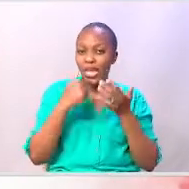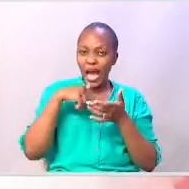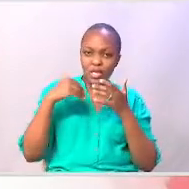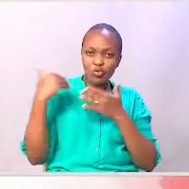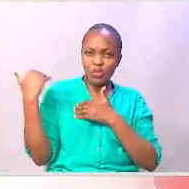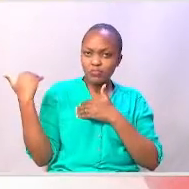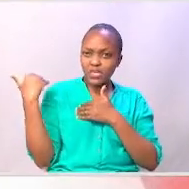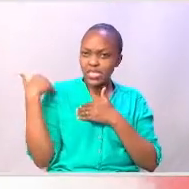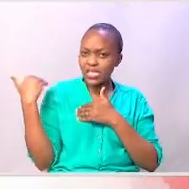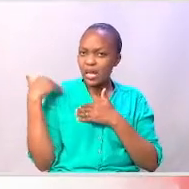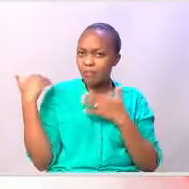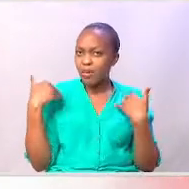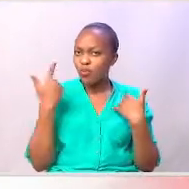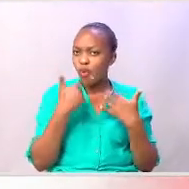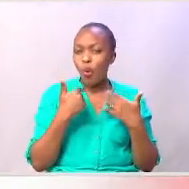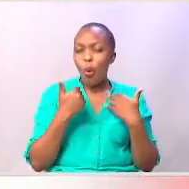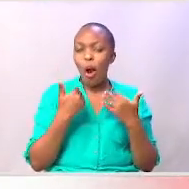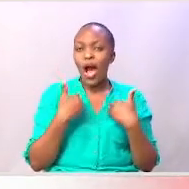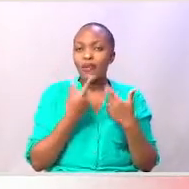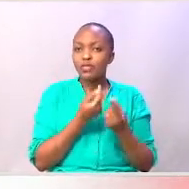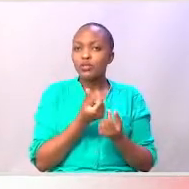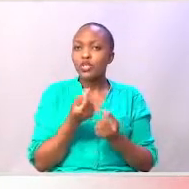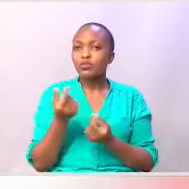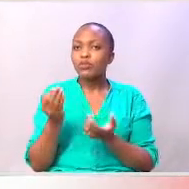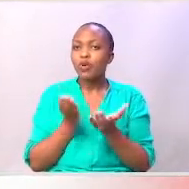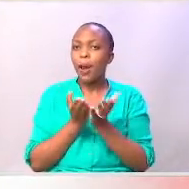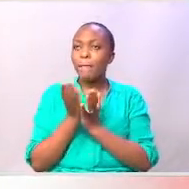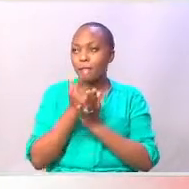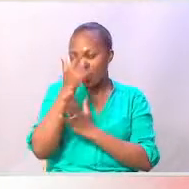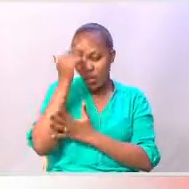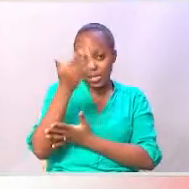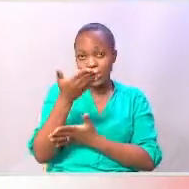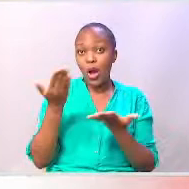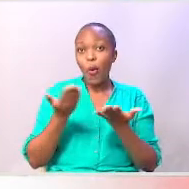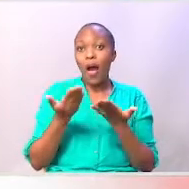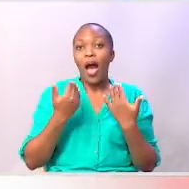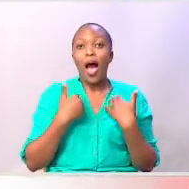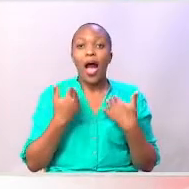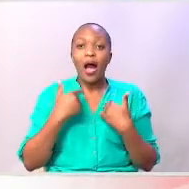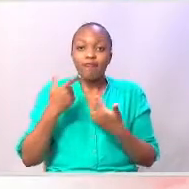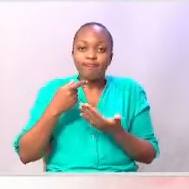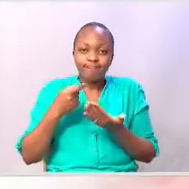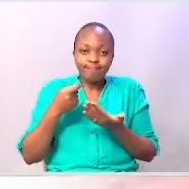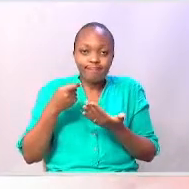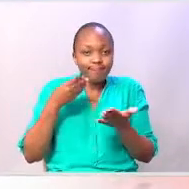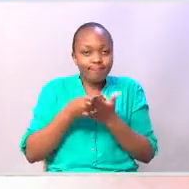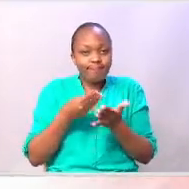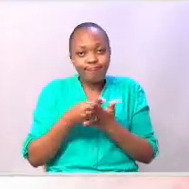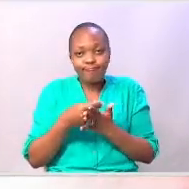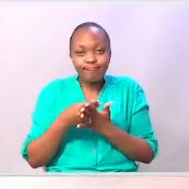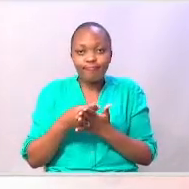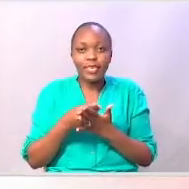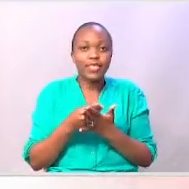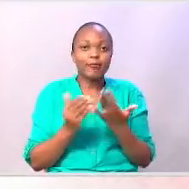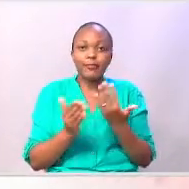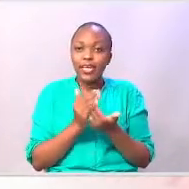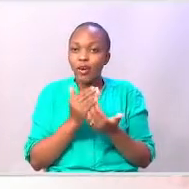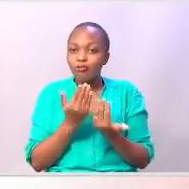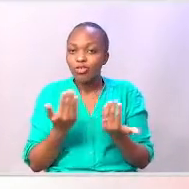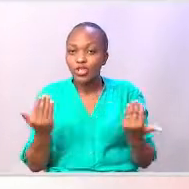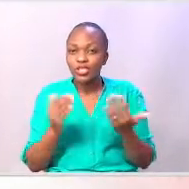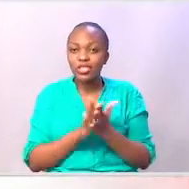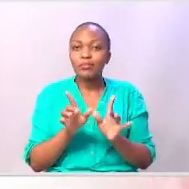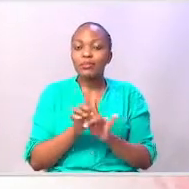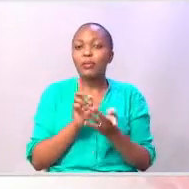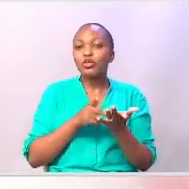ndogo ndogo. Kwa sababu hapo ndipo tunapata riziki yetu, tunalea nao watoto na tunalipa nyumba zetu. The Moses